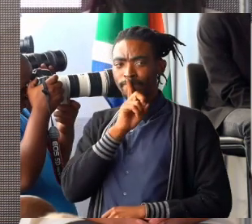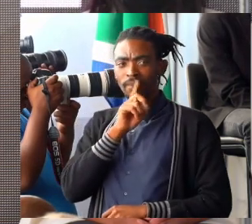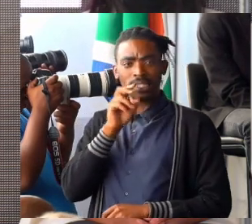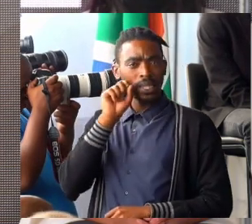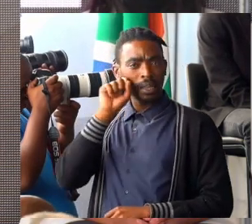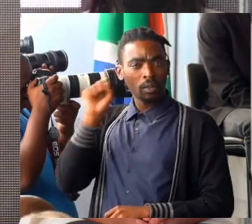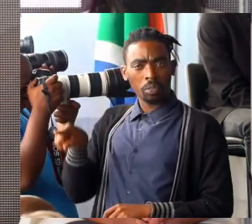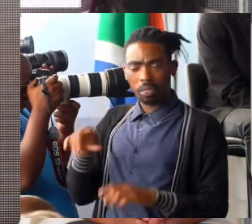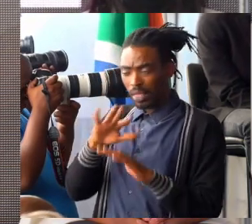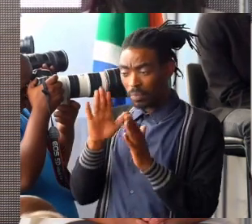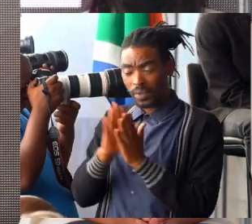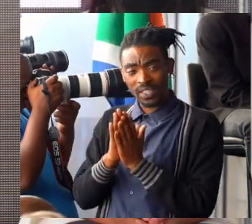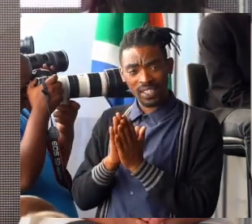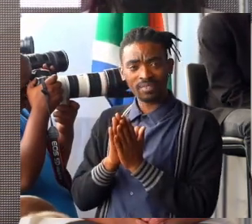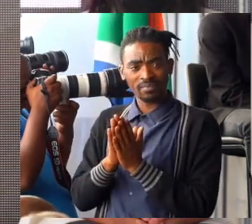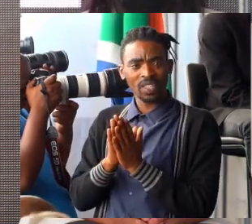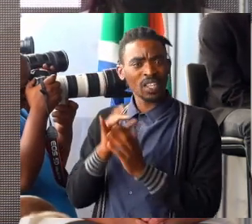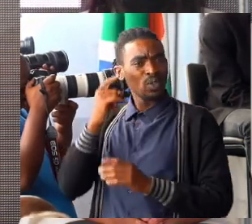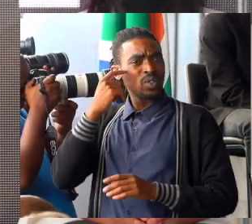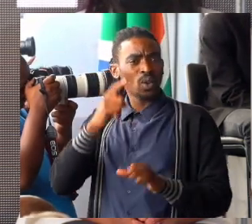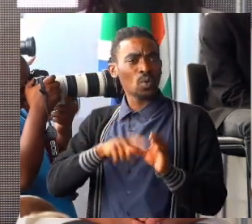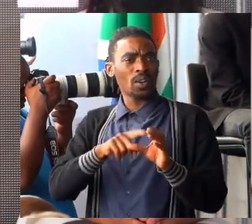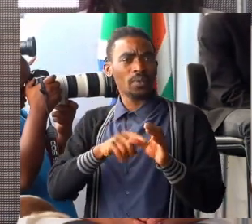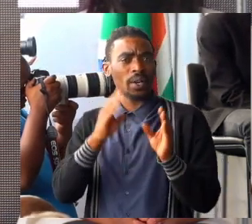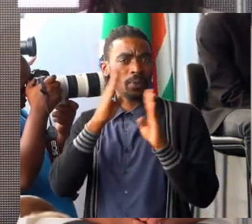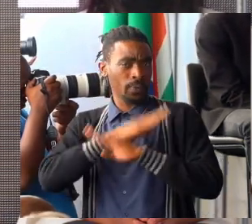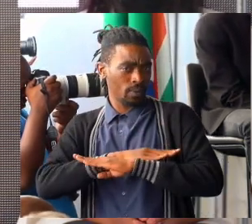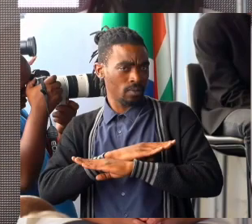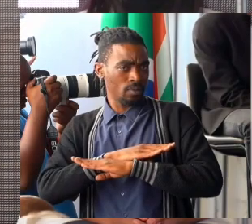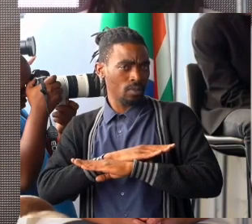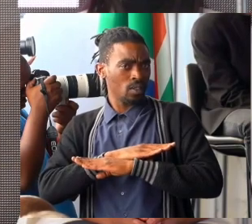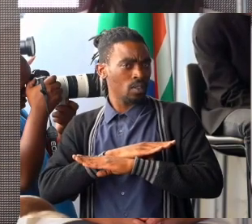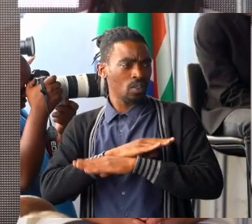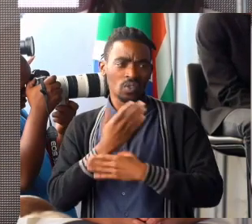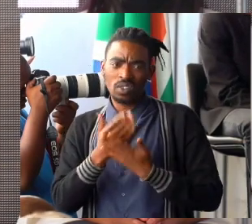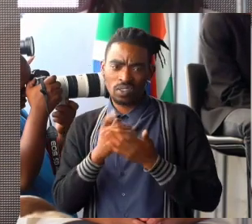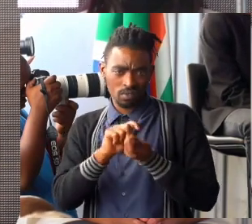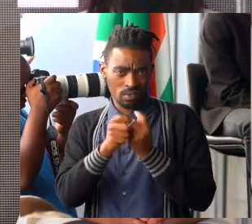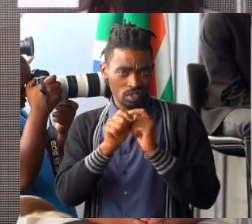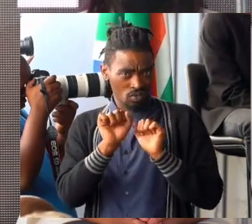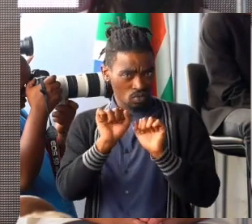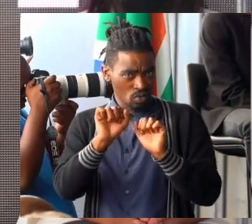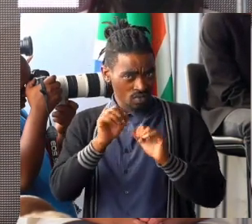because we think we're unqualified to shape our own future.